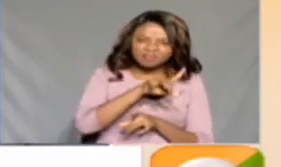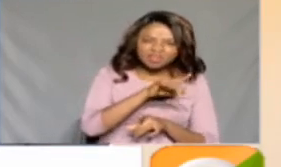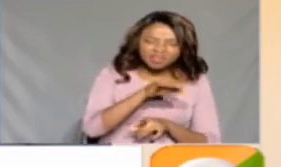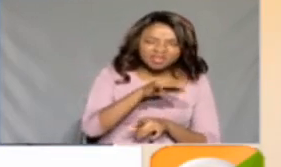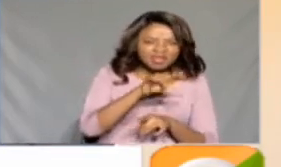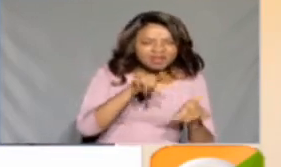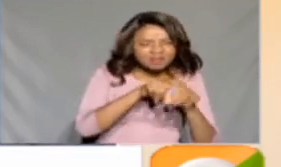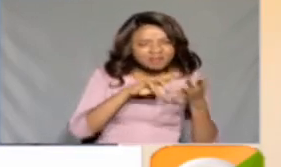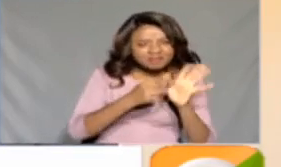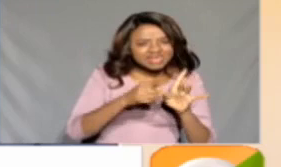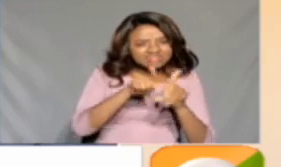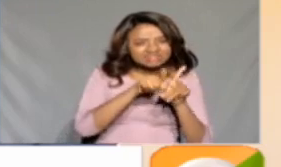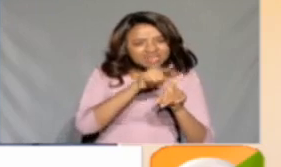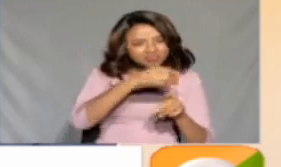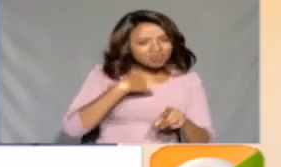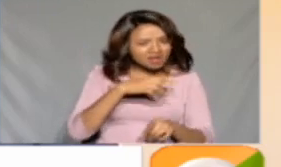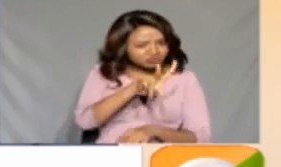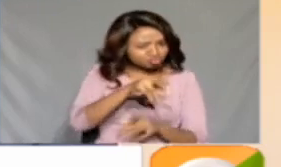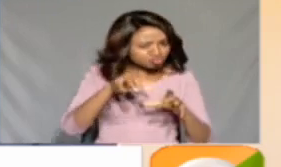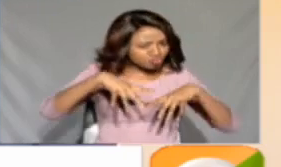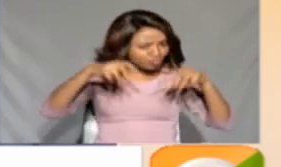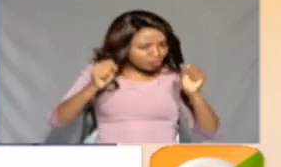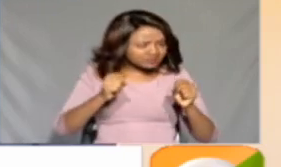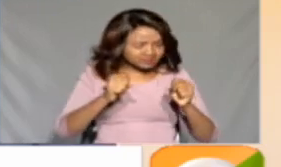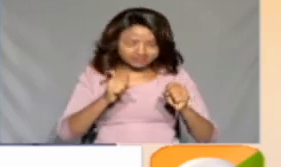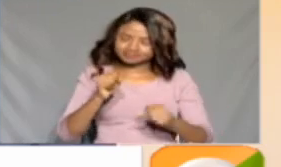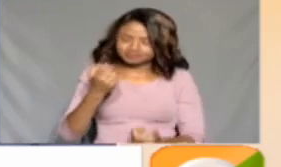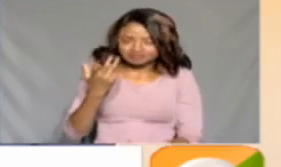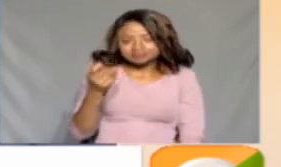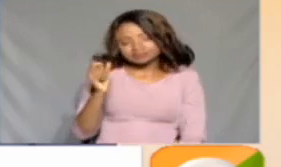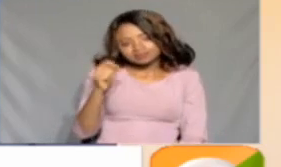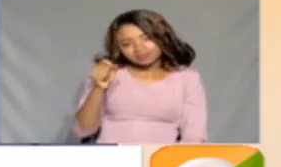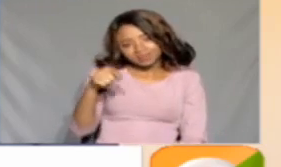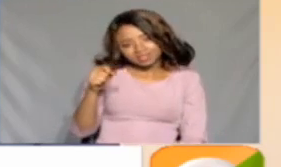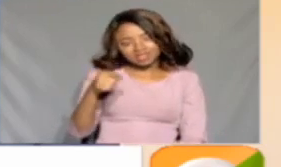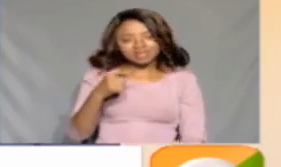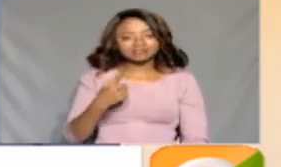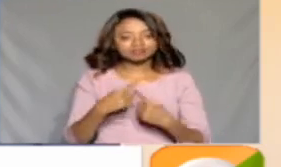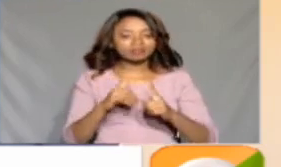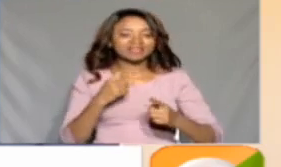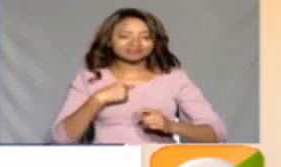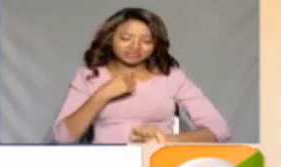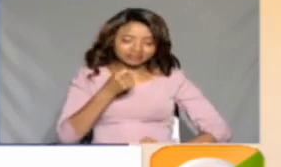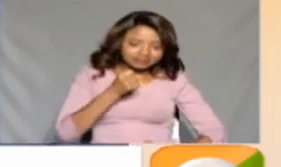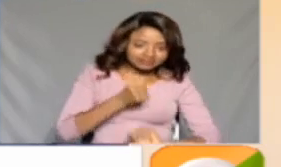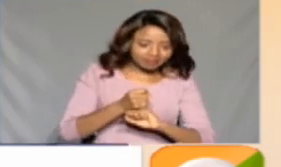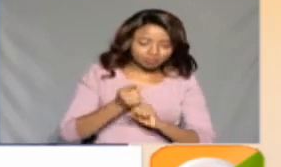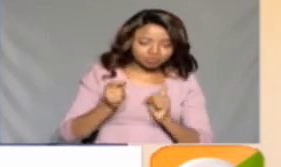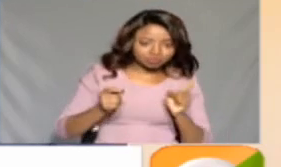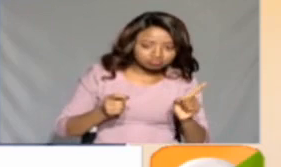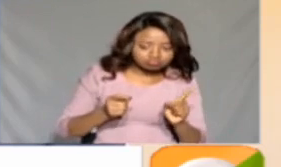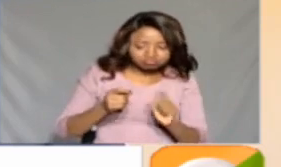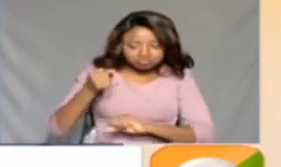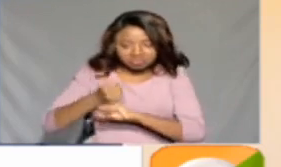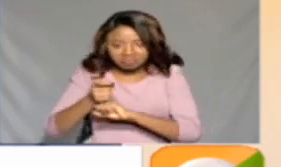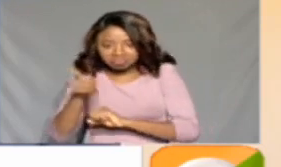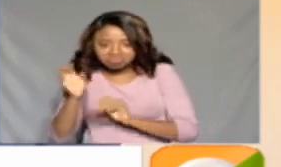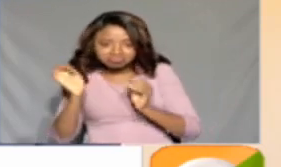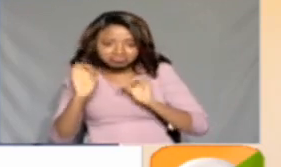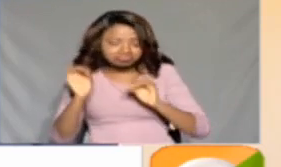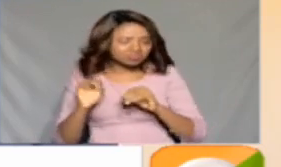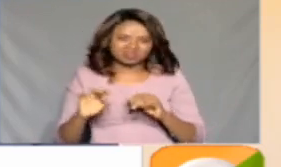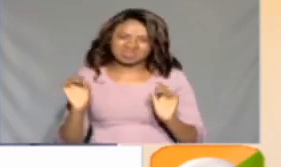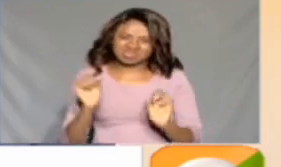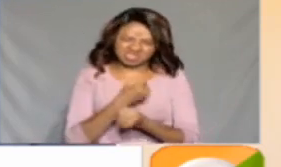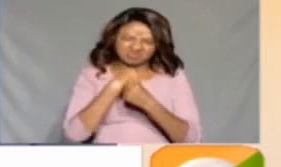Yeah, but it would be disingenuous to say that I'm supporting this president and not support an initiative